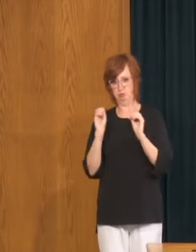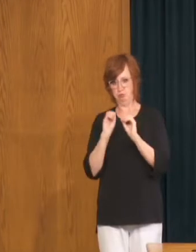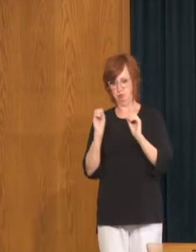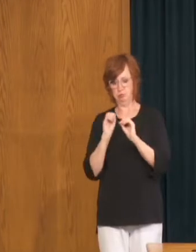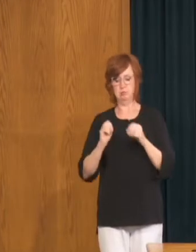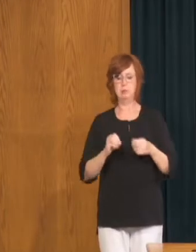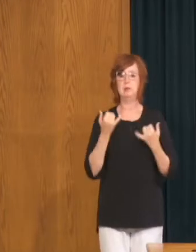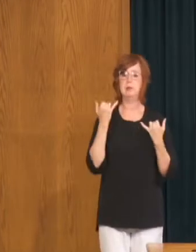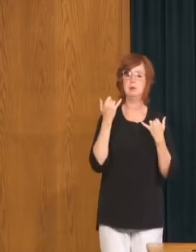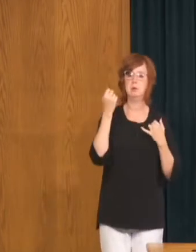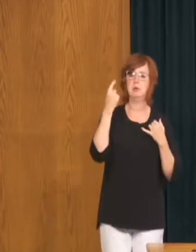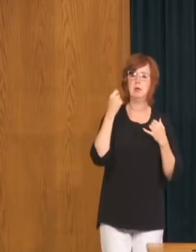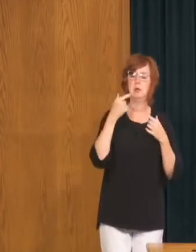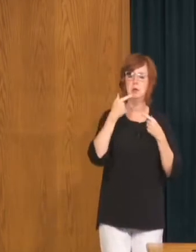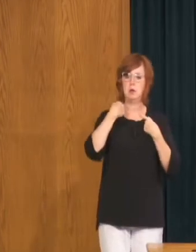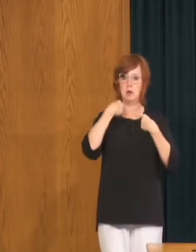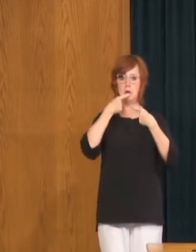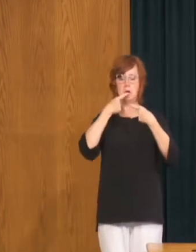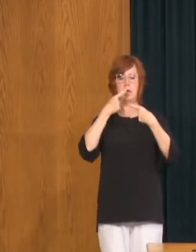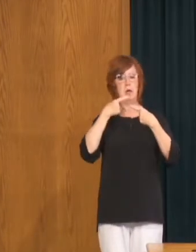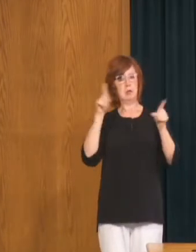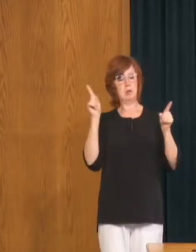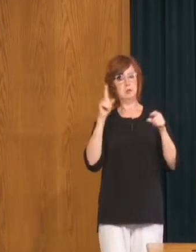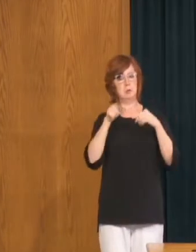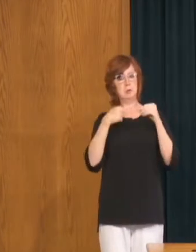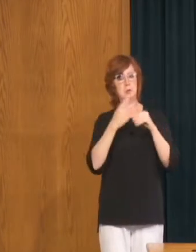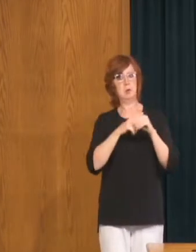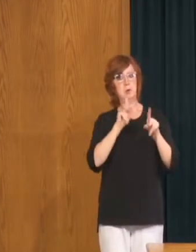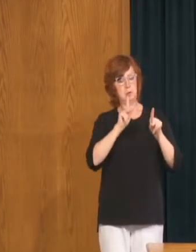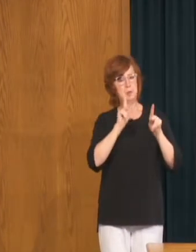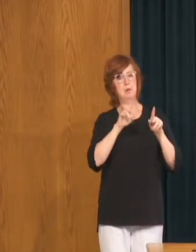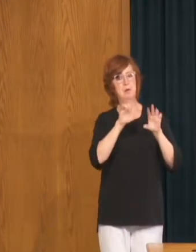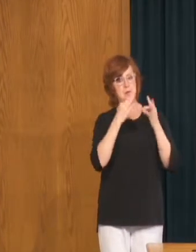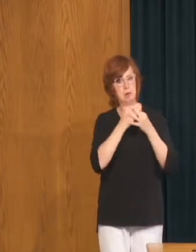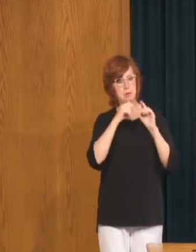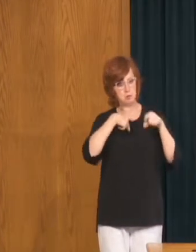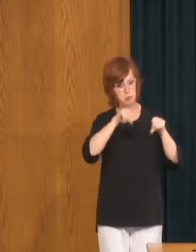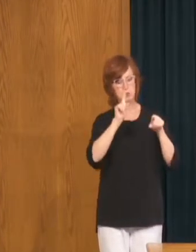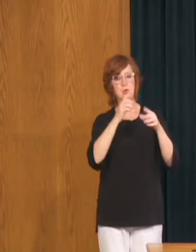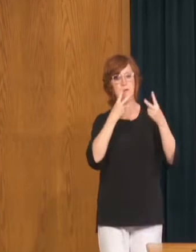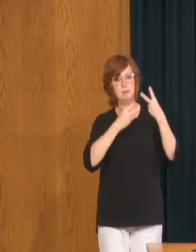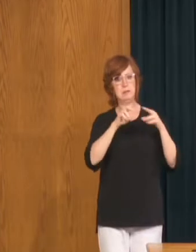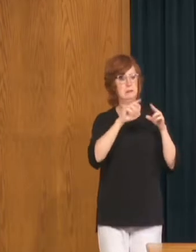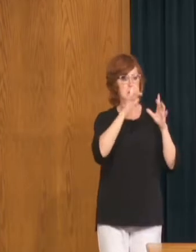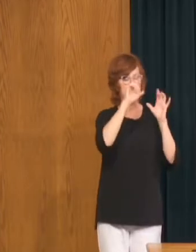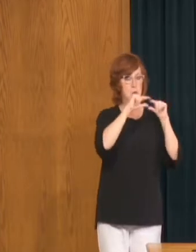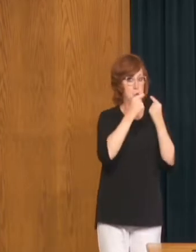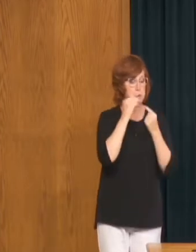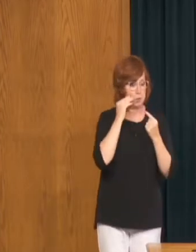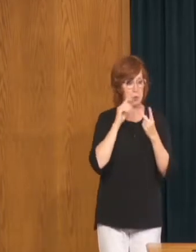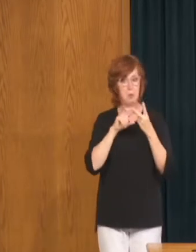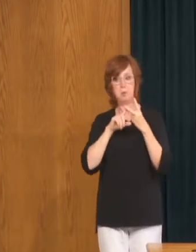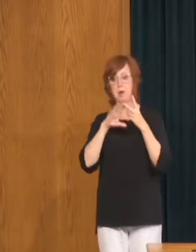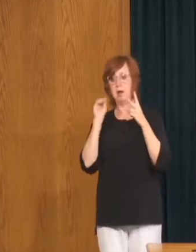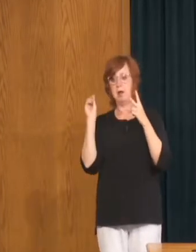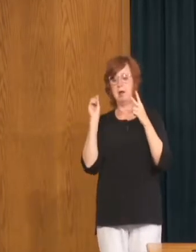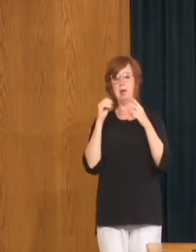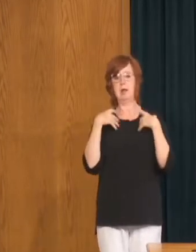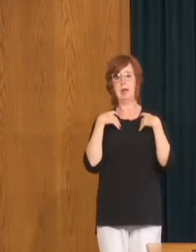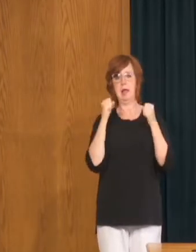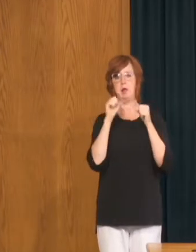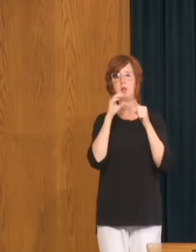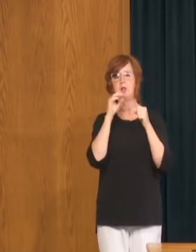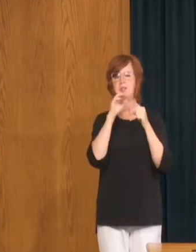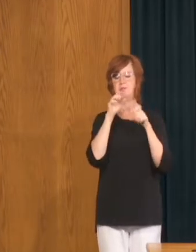for family members to visit their loved ones in hospitals, in long-term care facilities, as well as in group homes. As you know, there have been